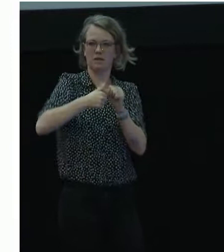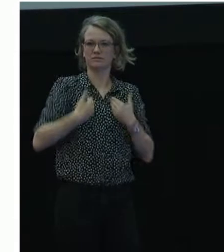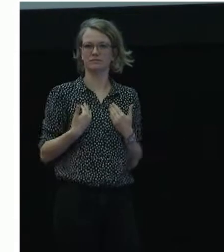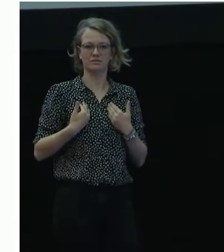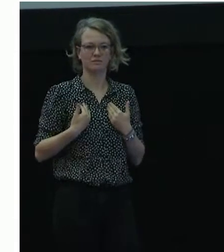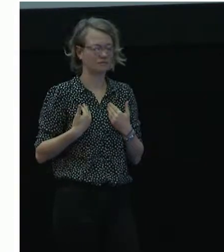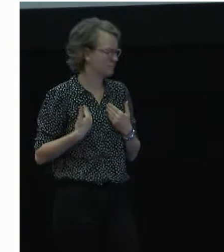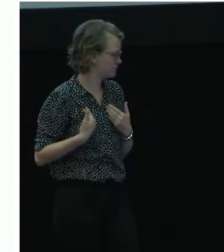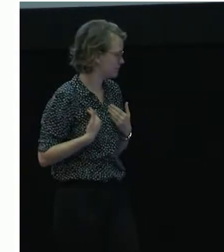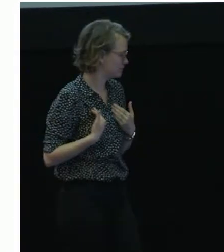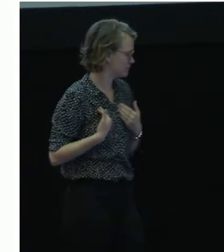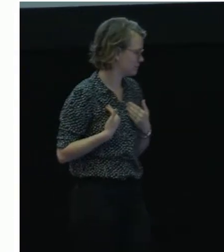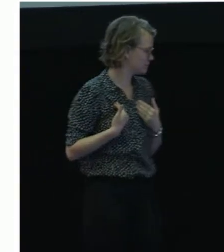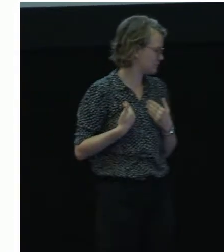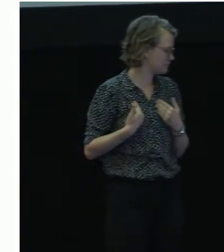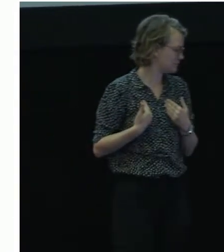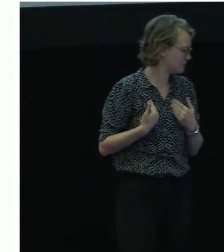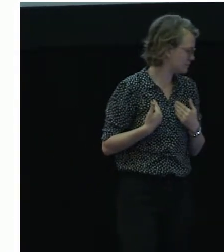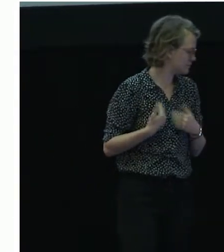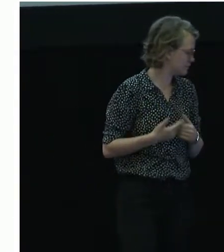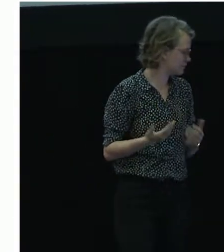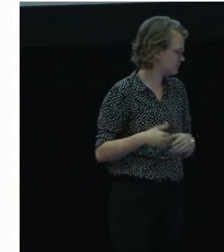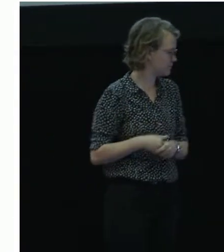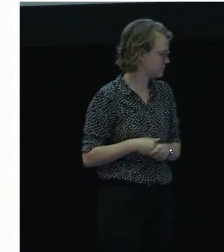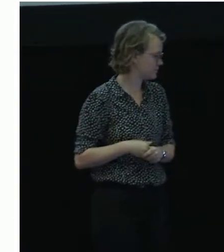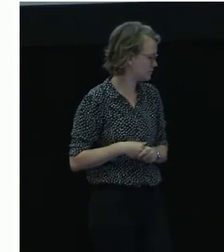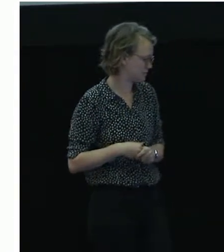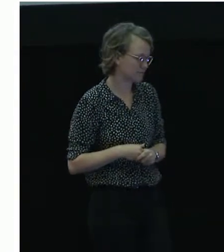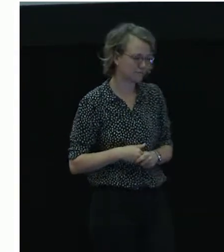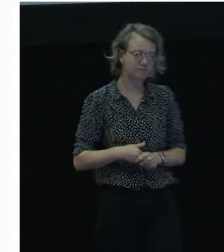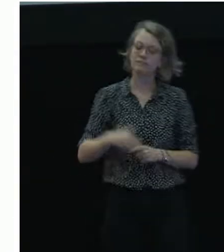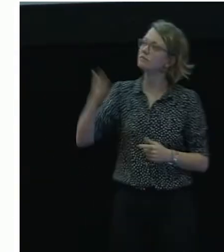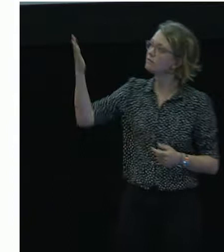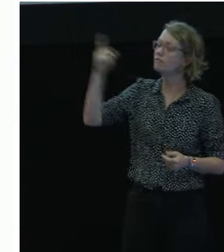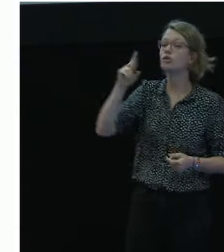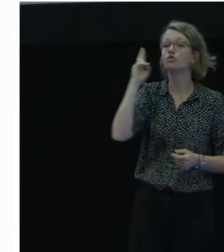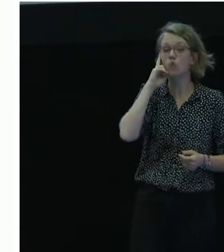or they've never found a learning environment that matches their needs.